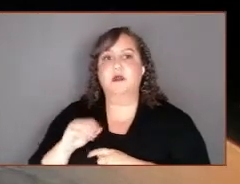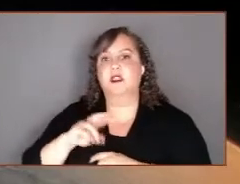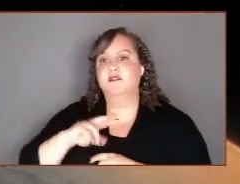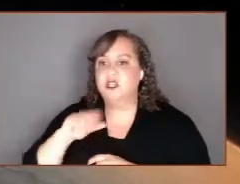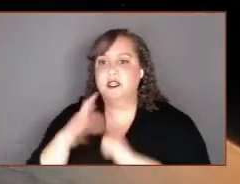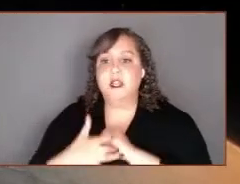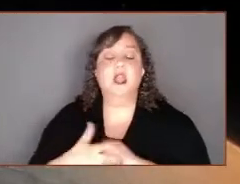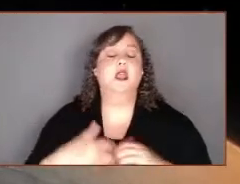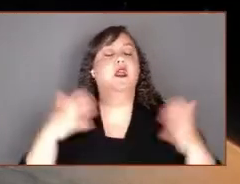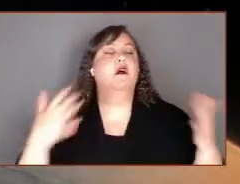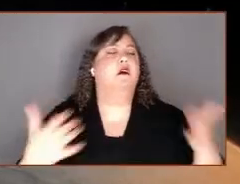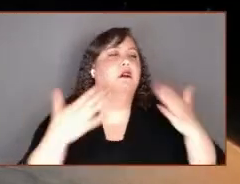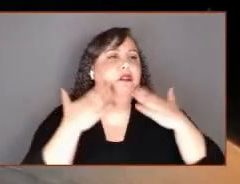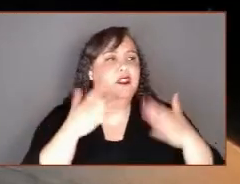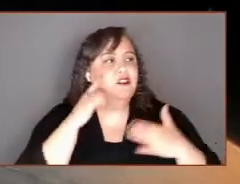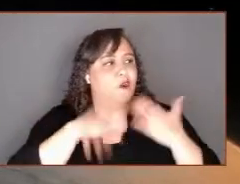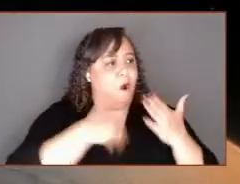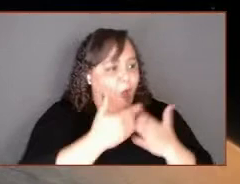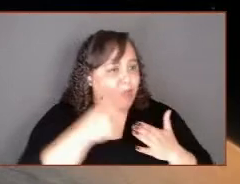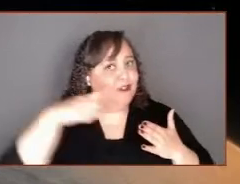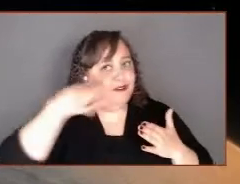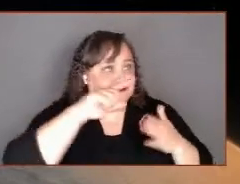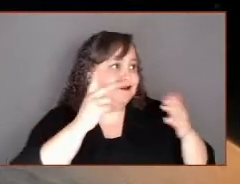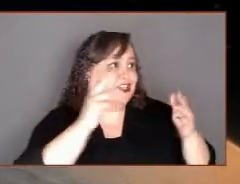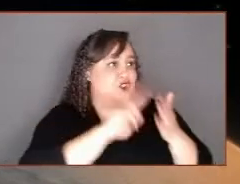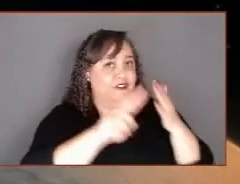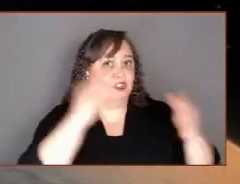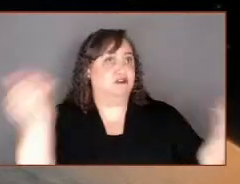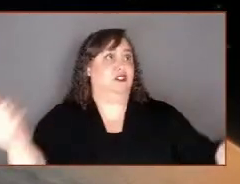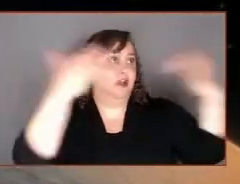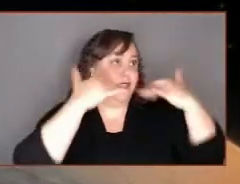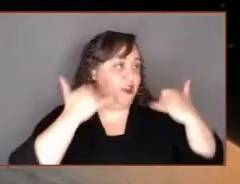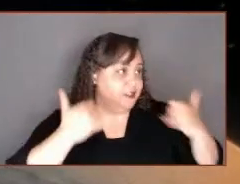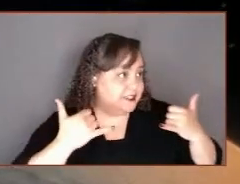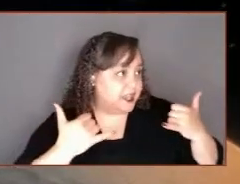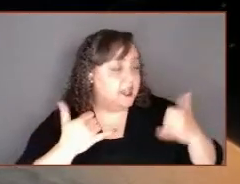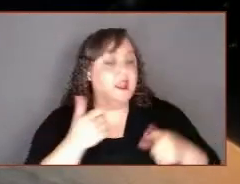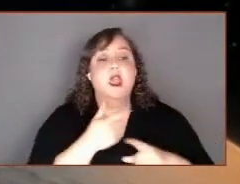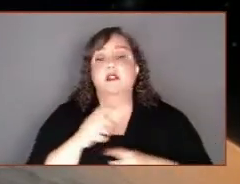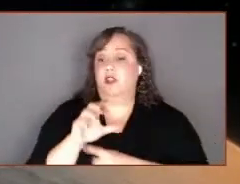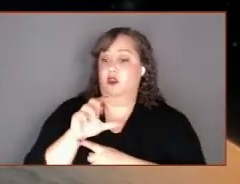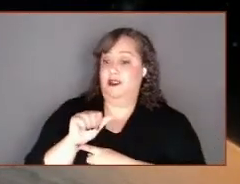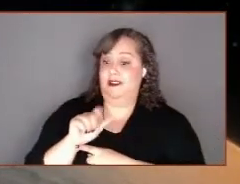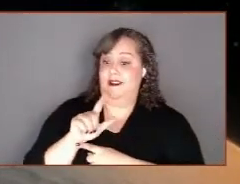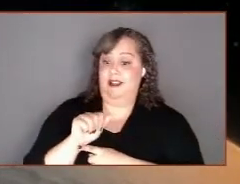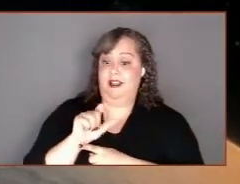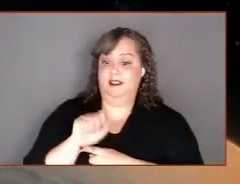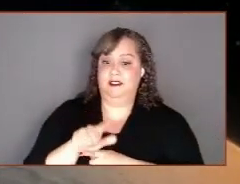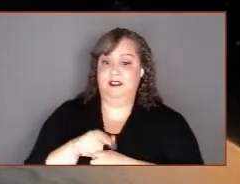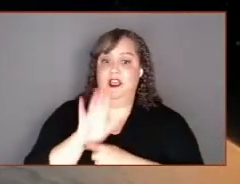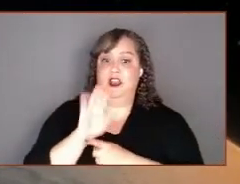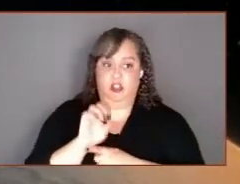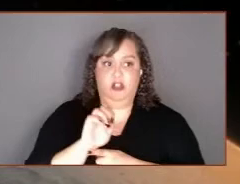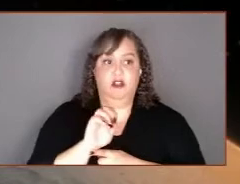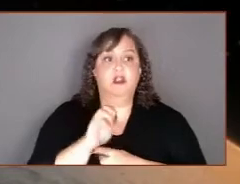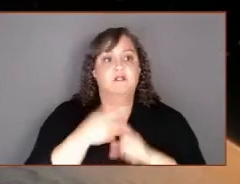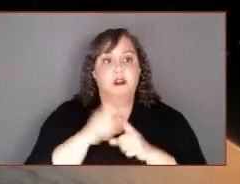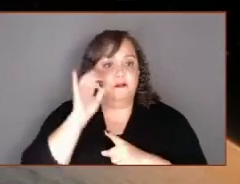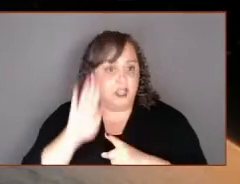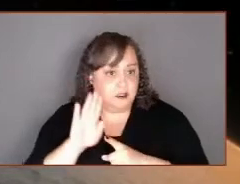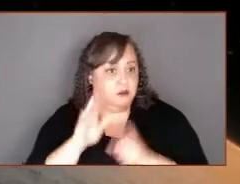today and getting this far. So we have another question from Kala Subtle on Facebook, and she wants to know, how were